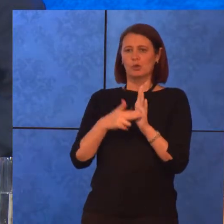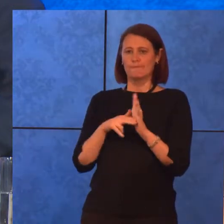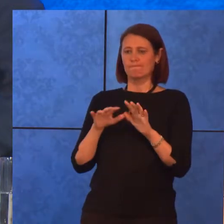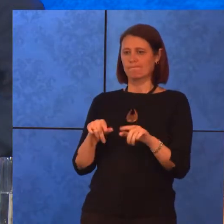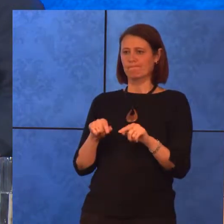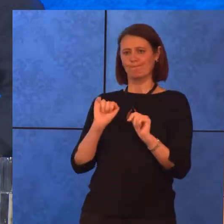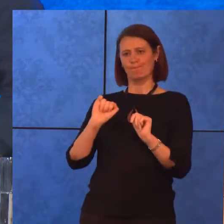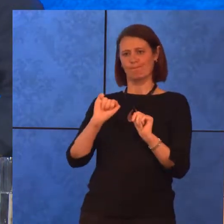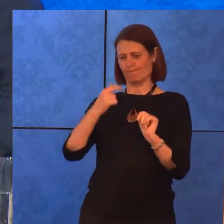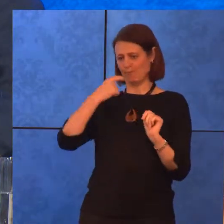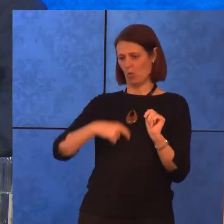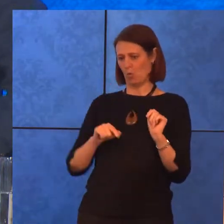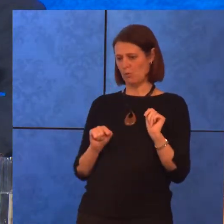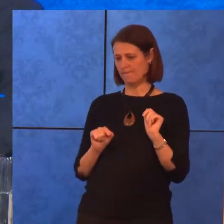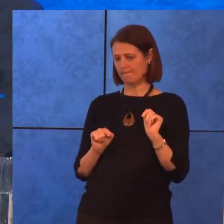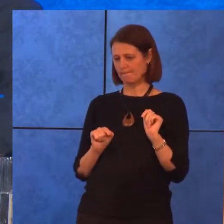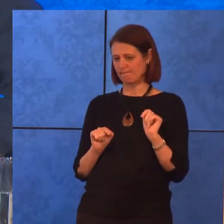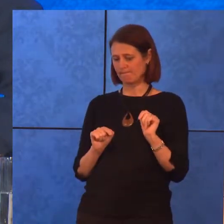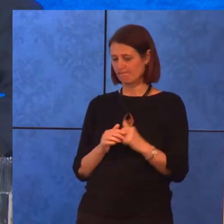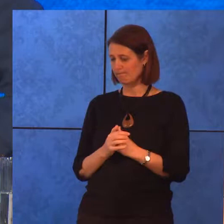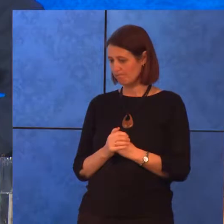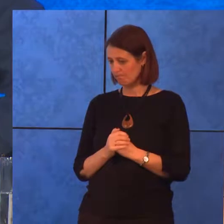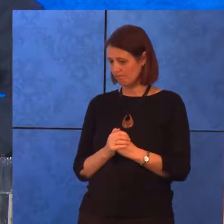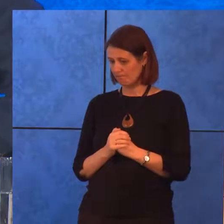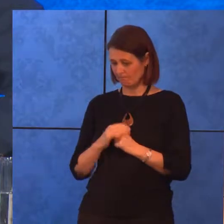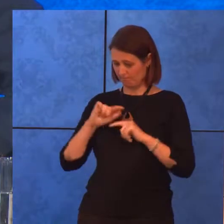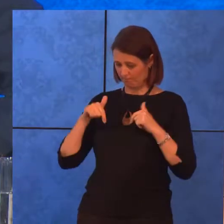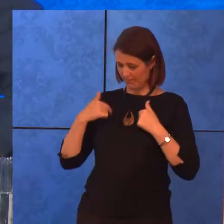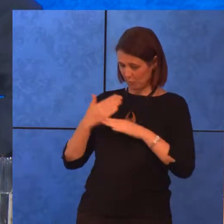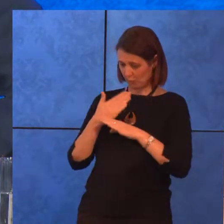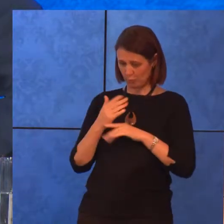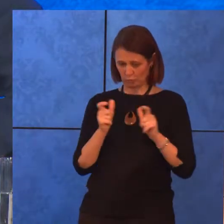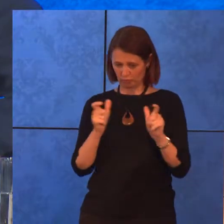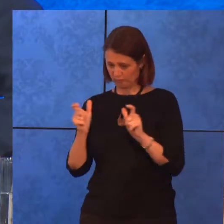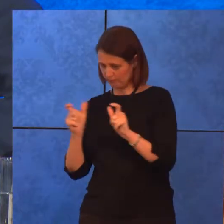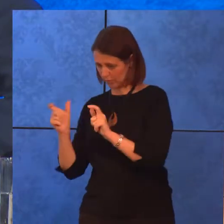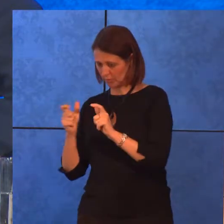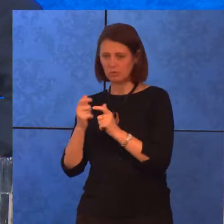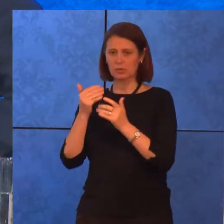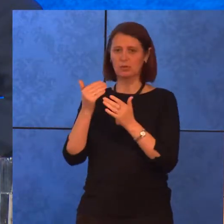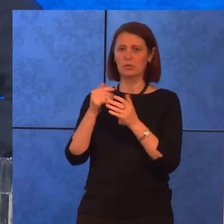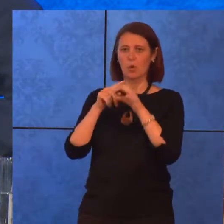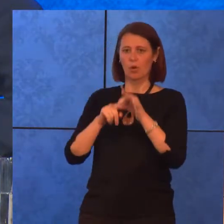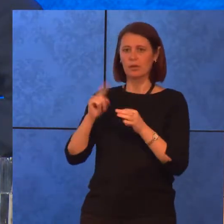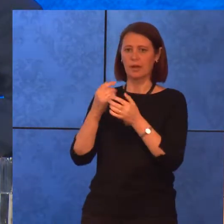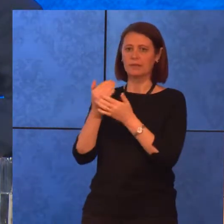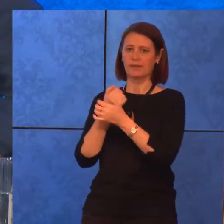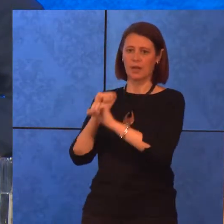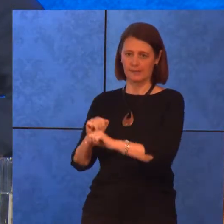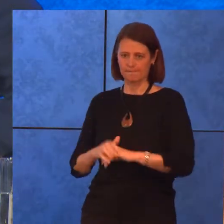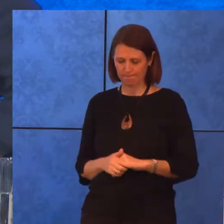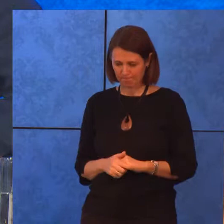Commission's role is described in terms of our job to regulate quality and safeguarding, and